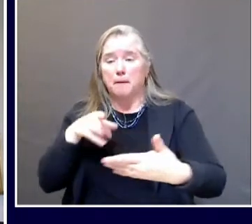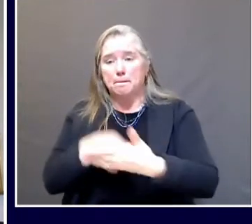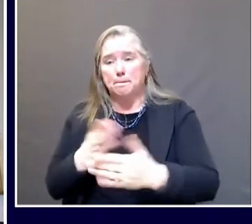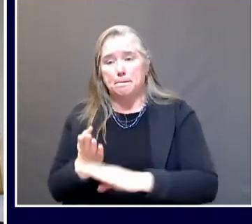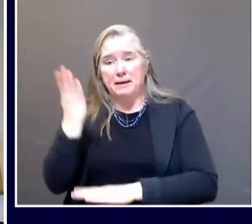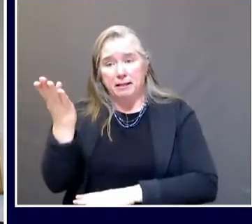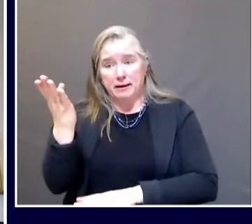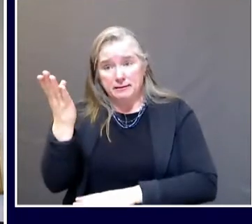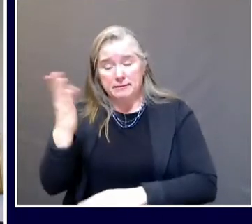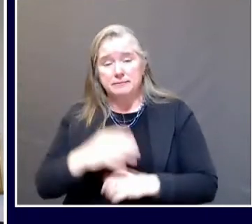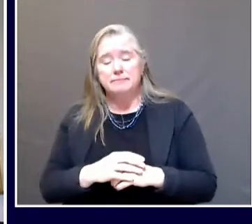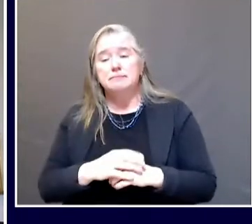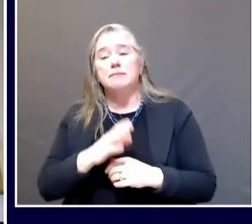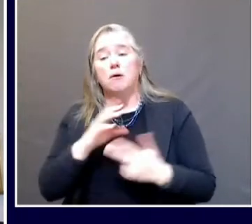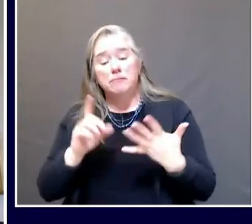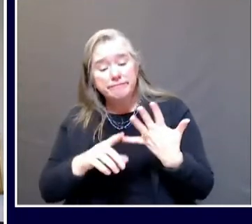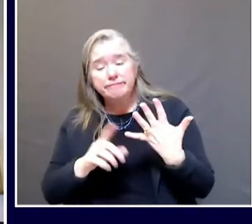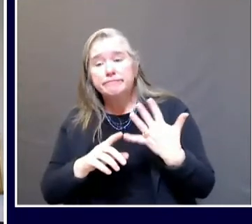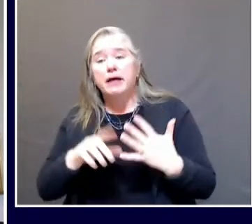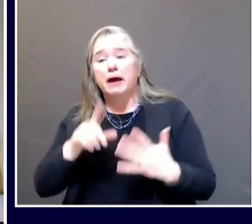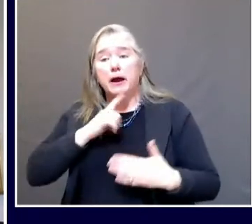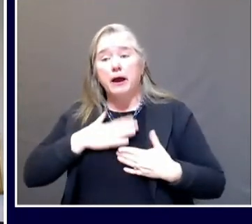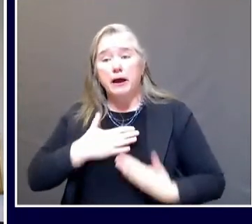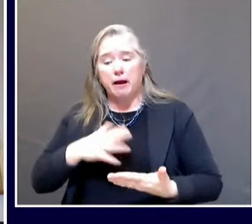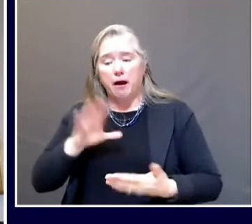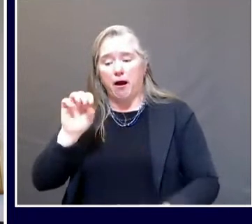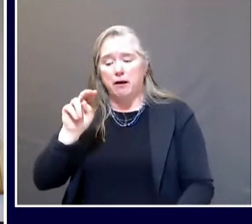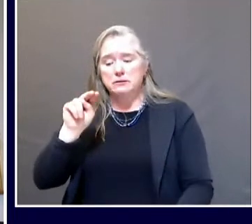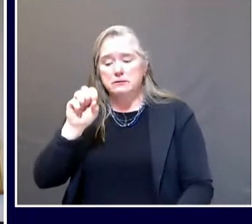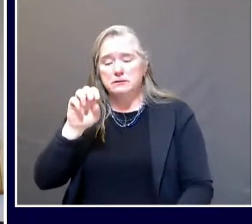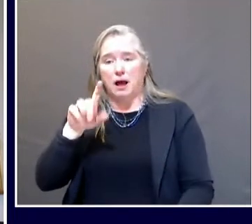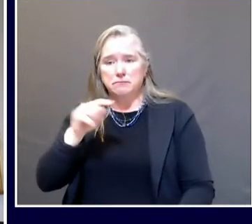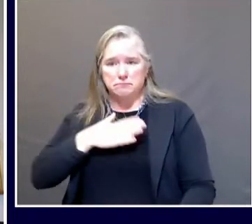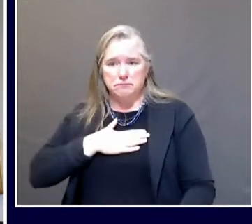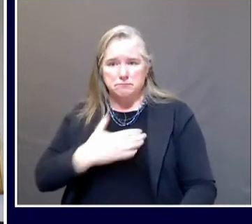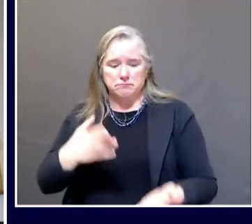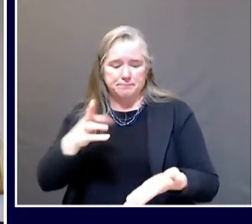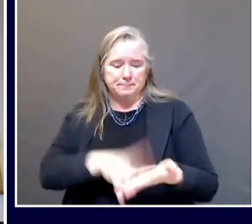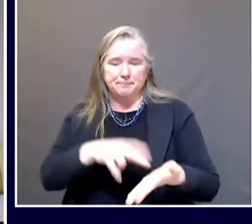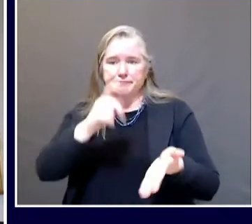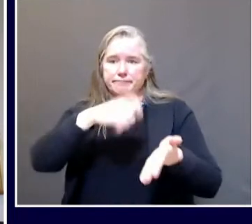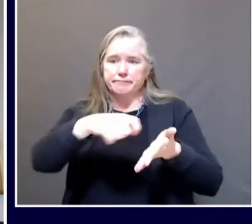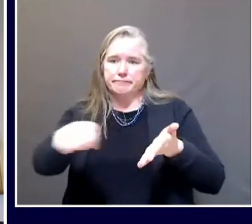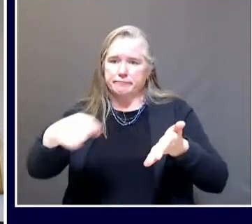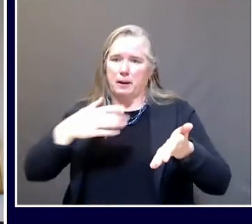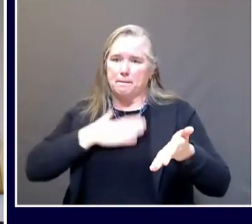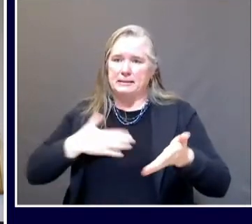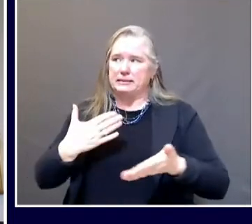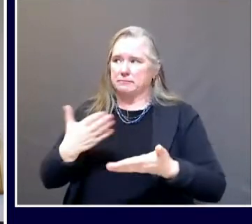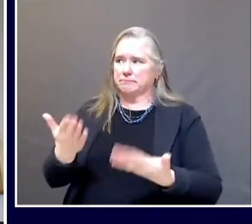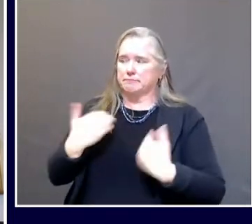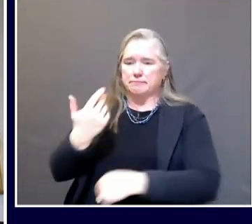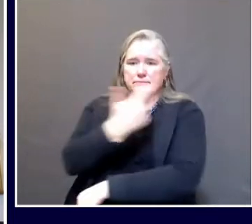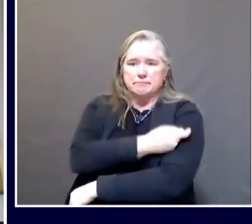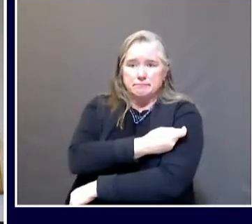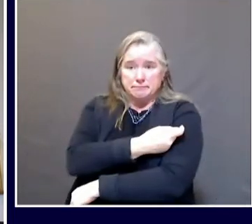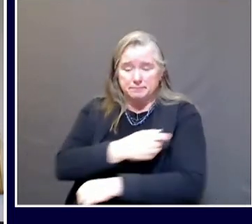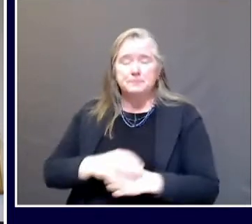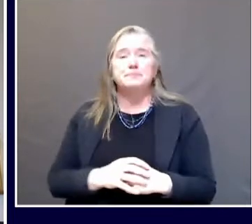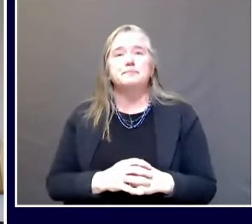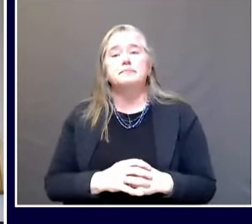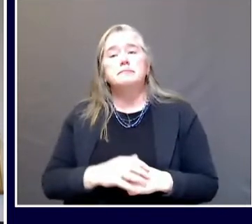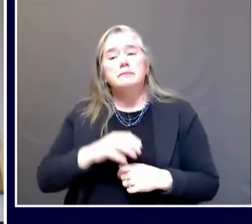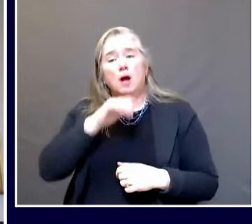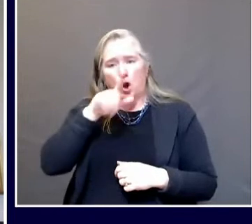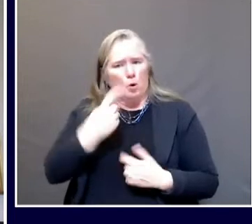but also the consent process, a one-stop shop. As you can imagine, that's been a challenge. It's been a challenge for a number of states. Some